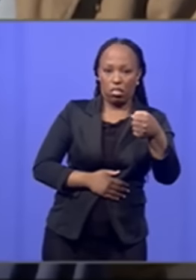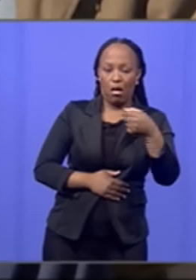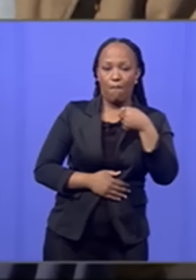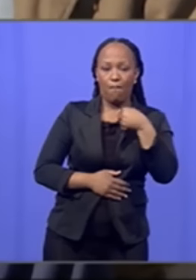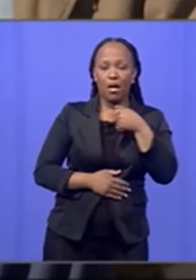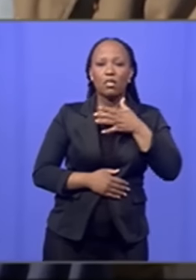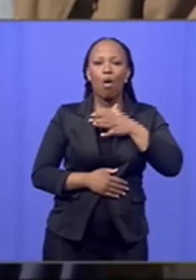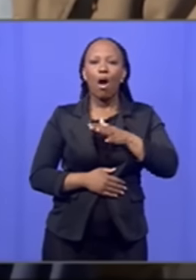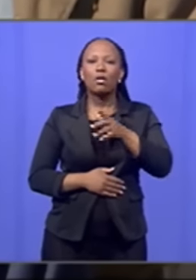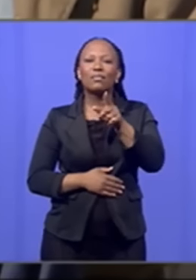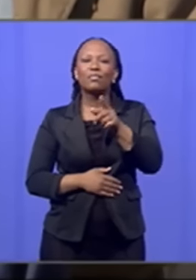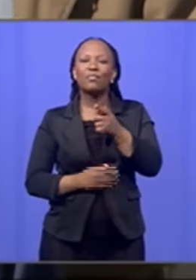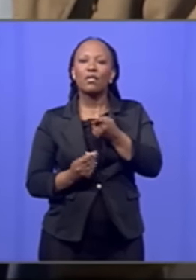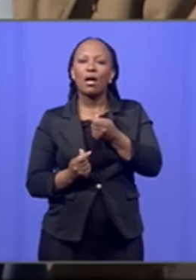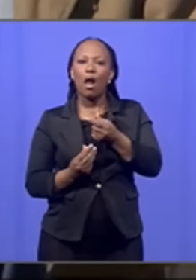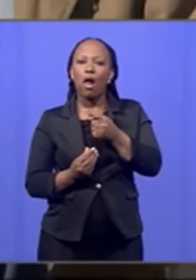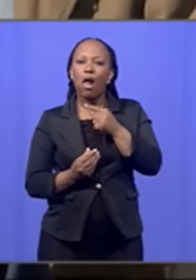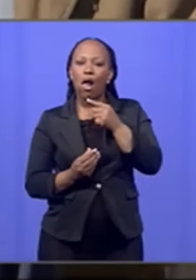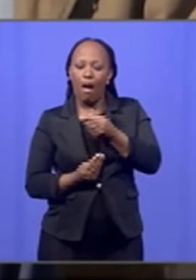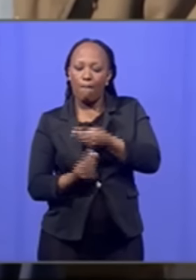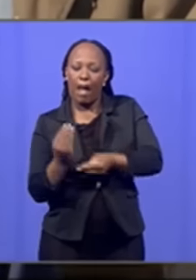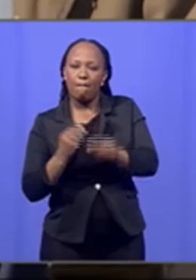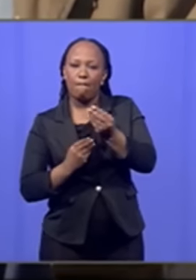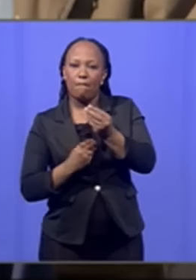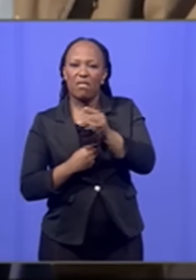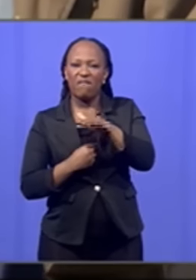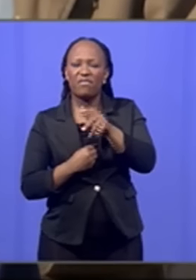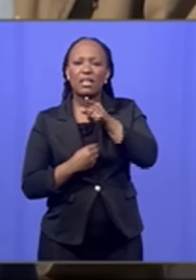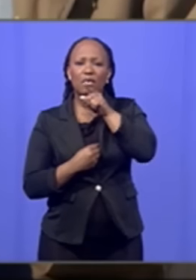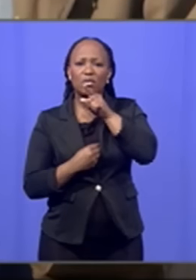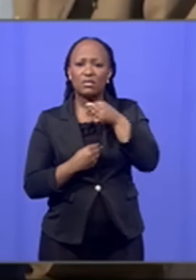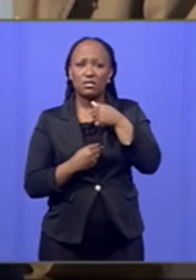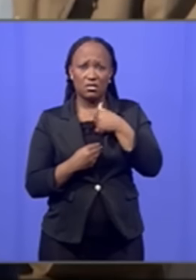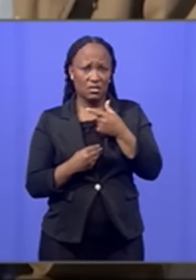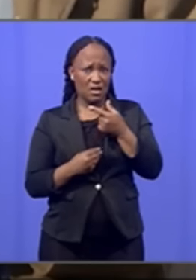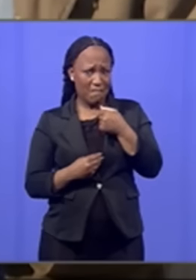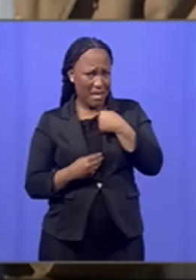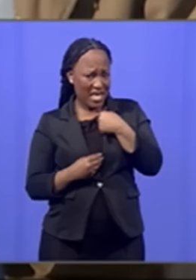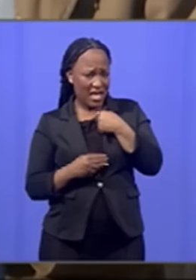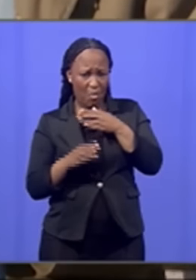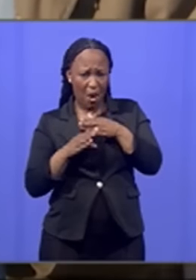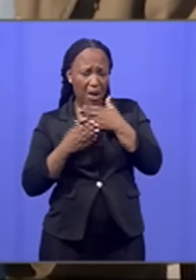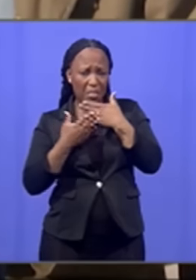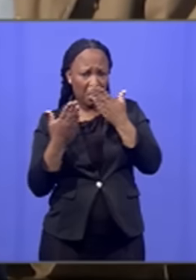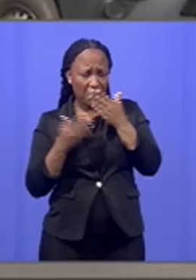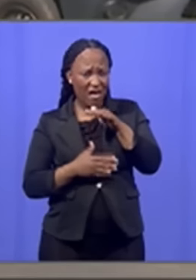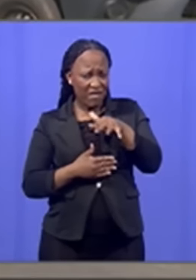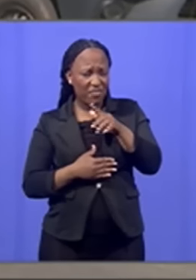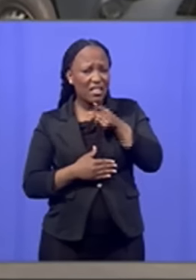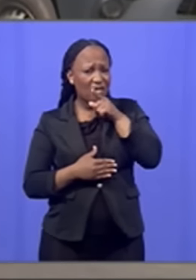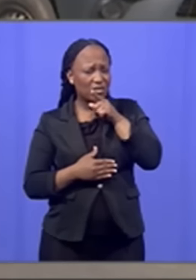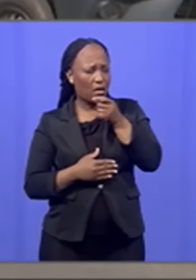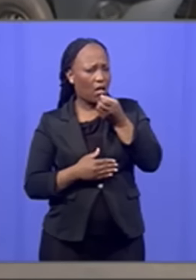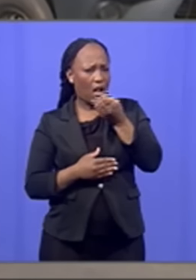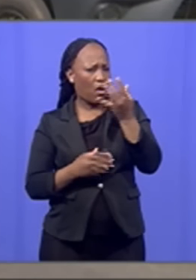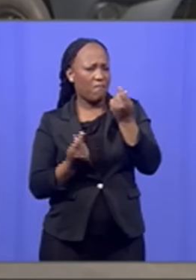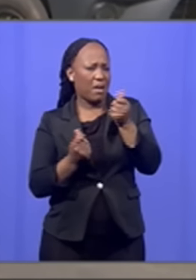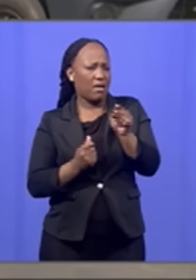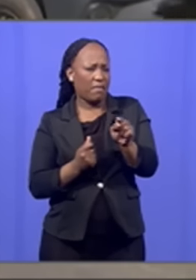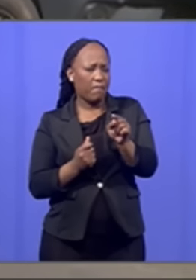batla ditjotjo. Ba re batla ditjotjo tsa ma 15,000. 15,000 is a lot of money for somebody that is unemployed. Batsamaisi ba